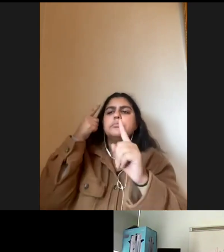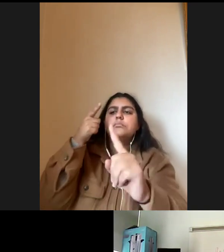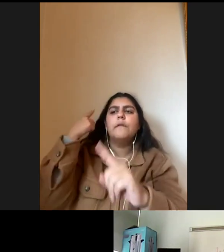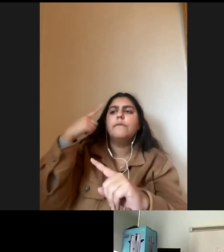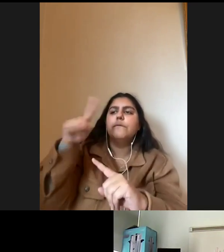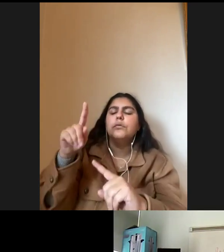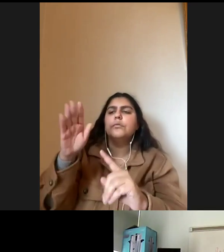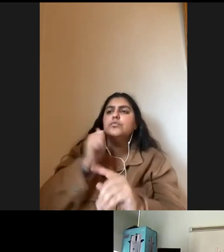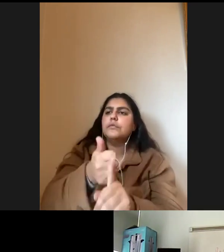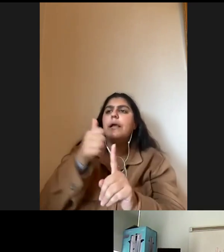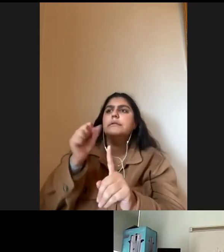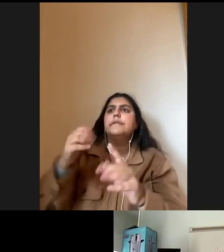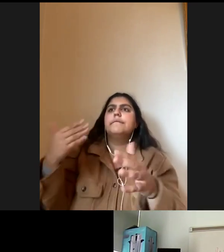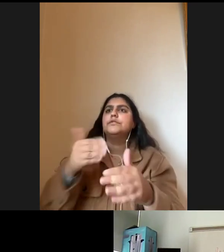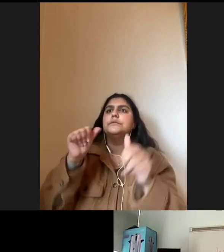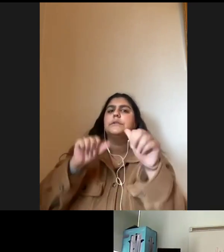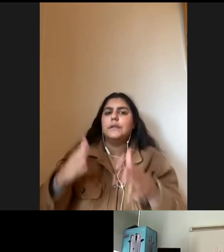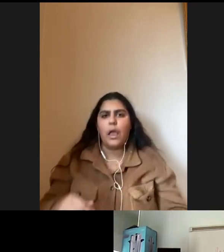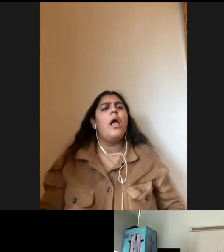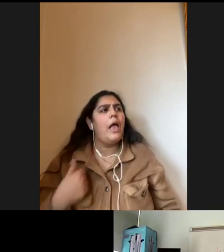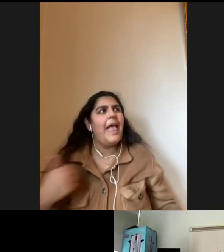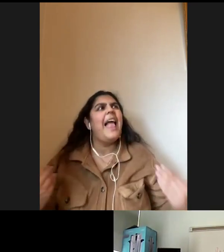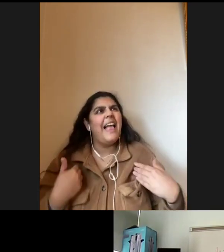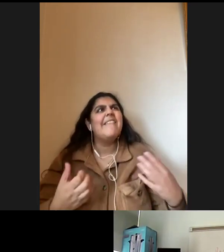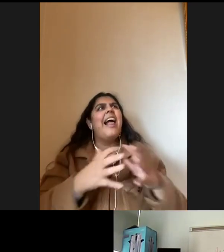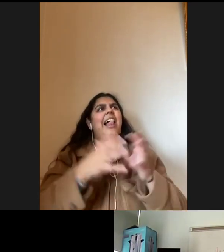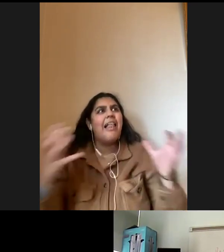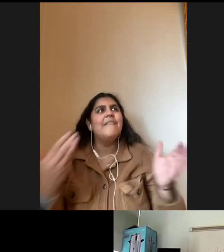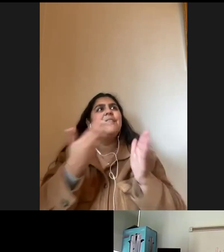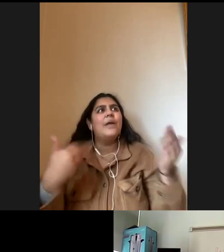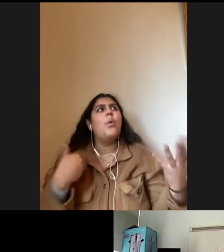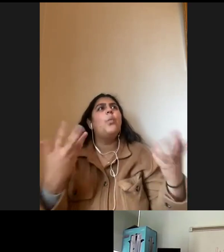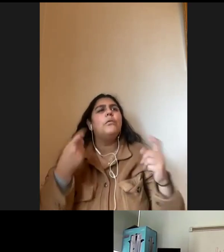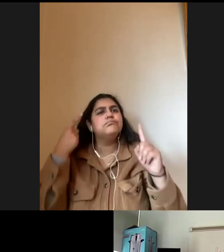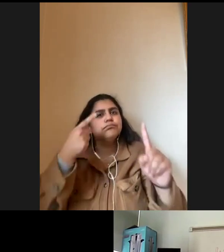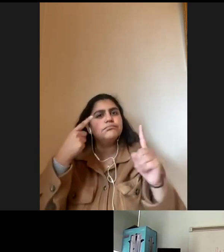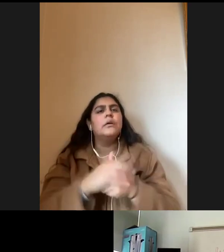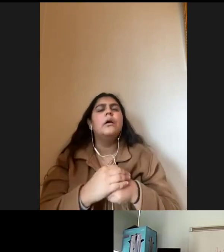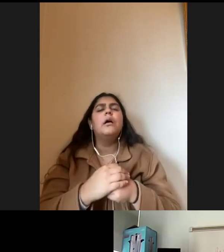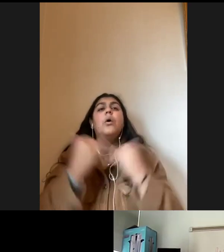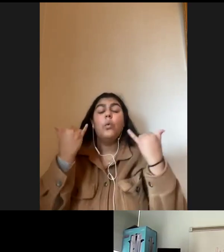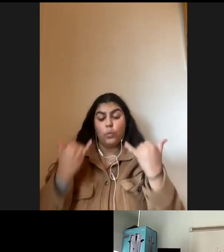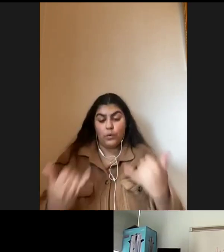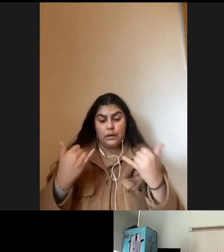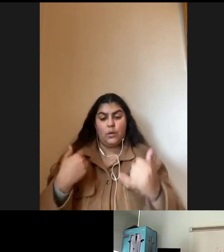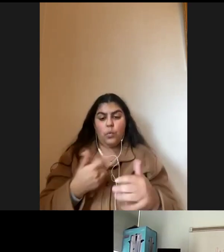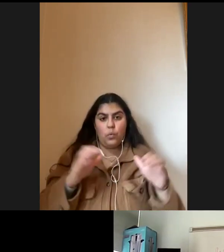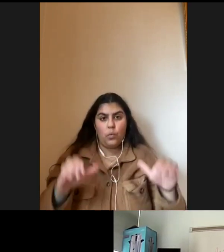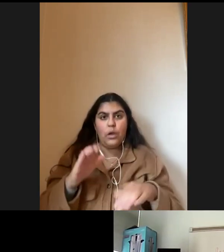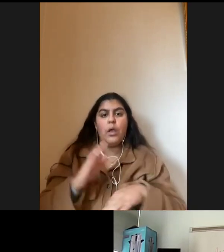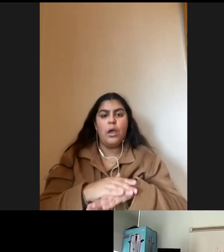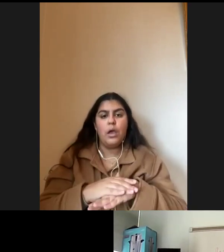yeah. I have a lot of kind of fish discovery bucket list. So one of the things we're working on right now is it's about to get a little